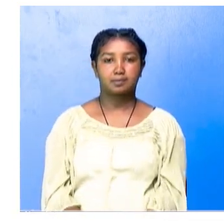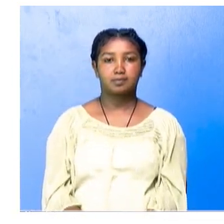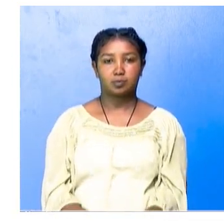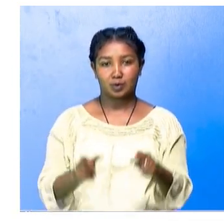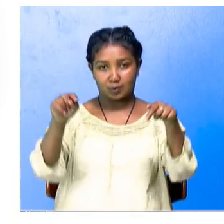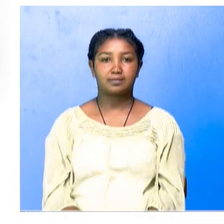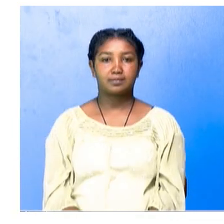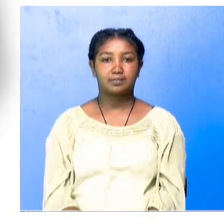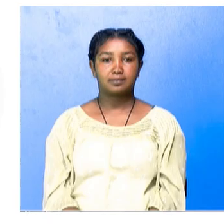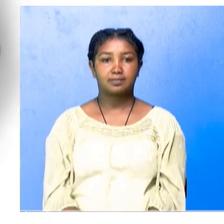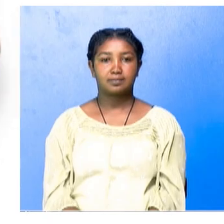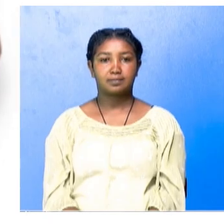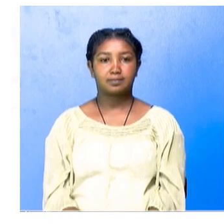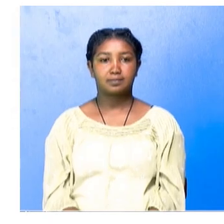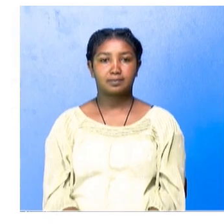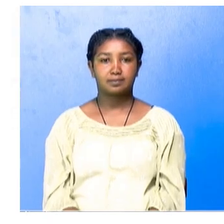today.